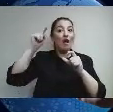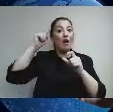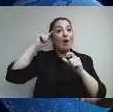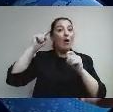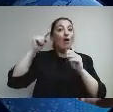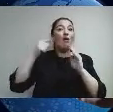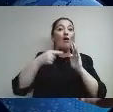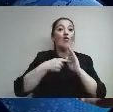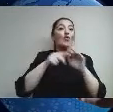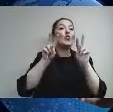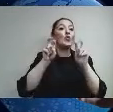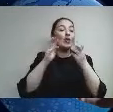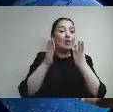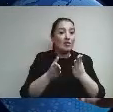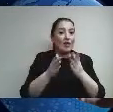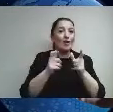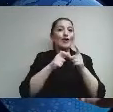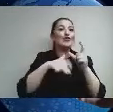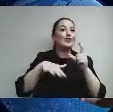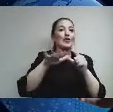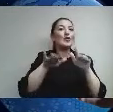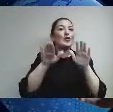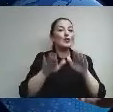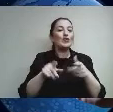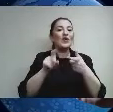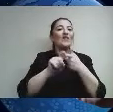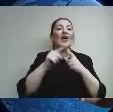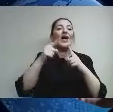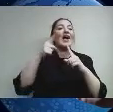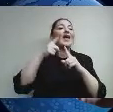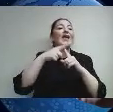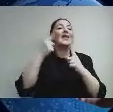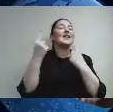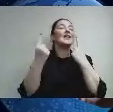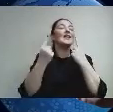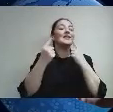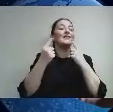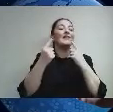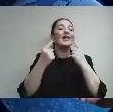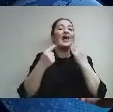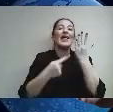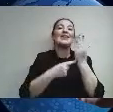and technology get together, we have been following, and